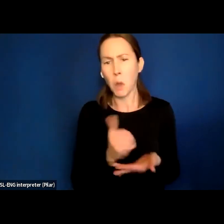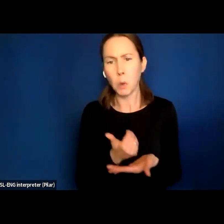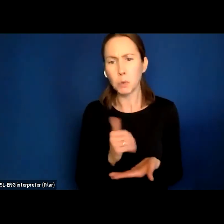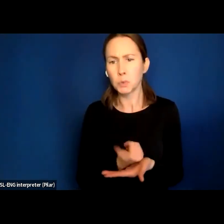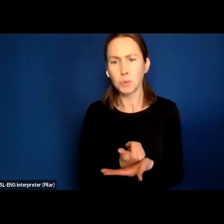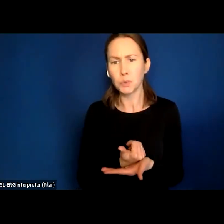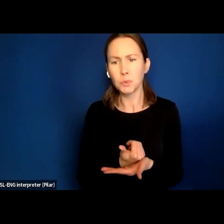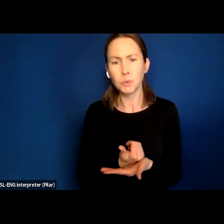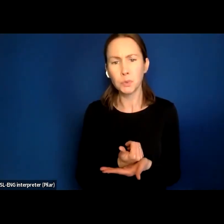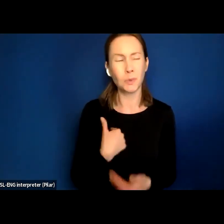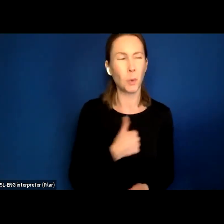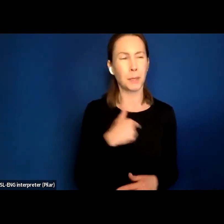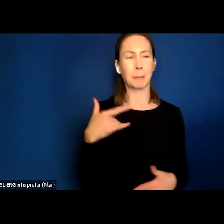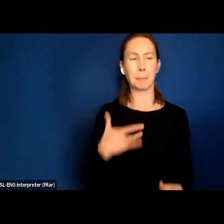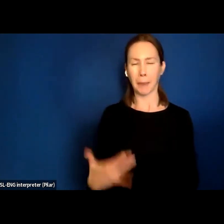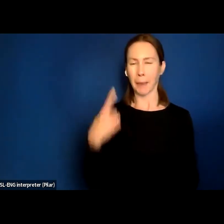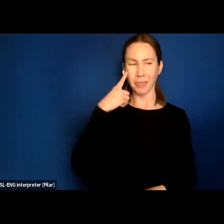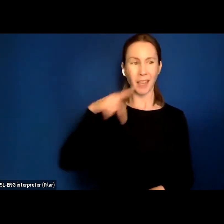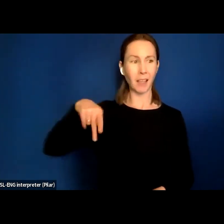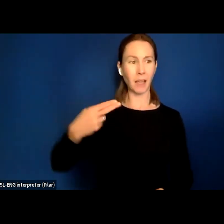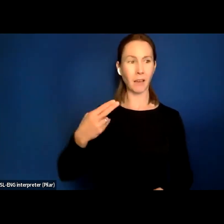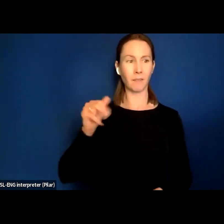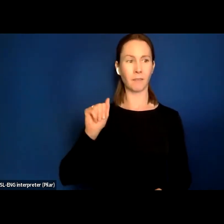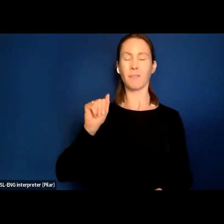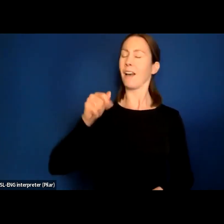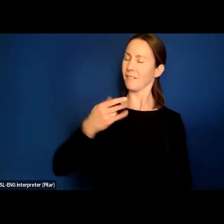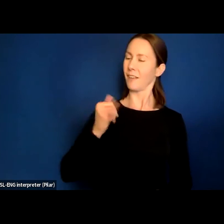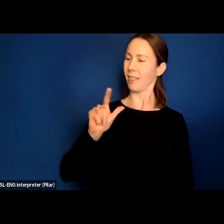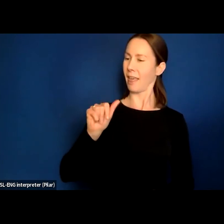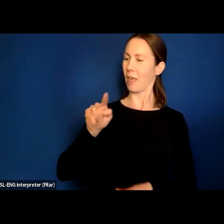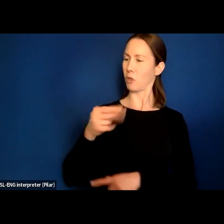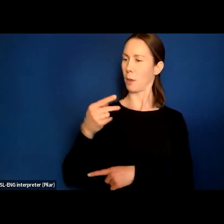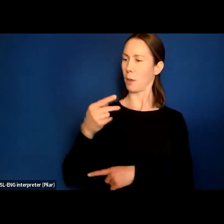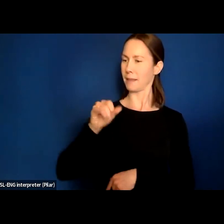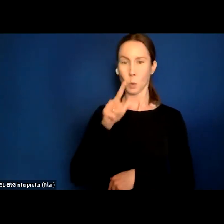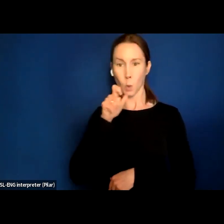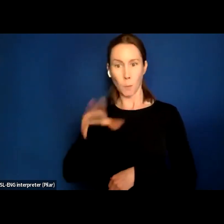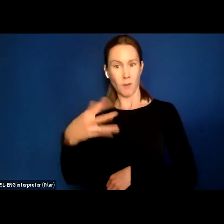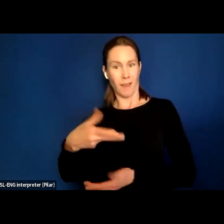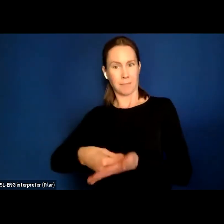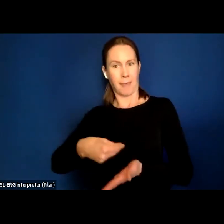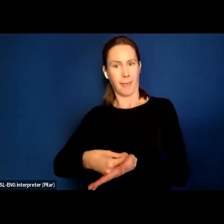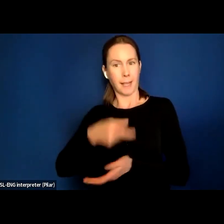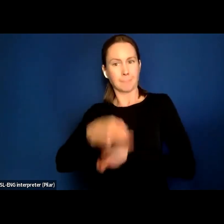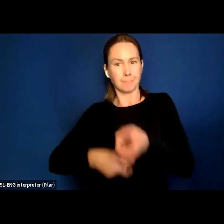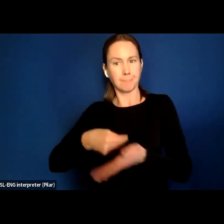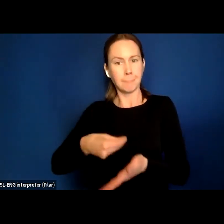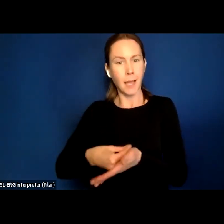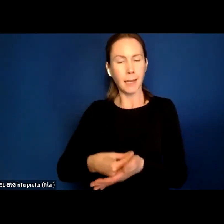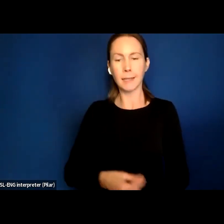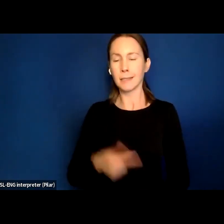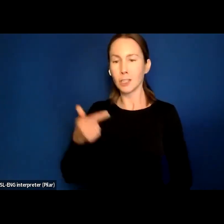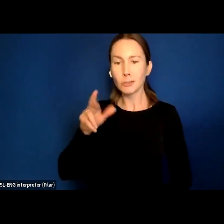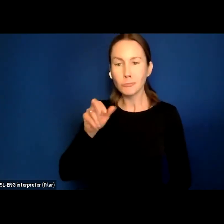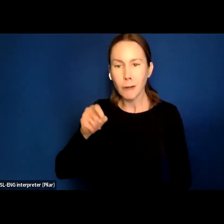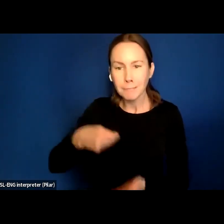We often think of philanthropists as people who provide monetary resources, funding through grants, donations,